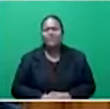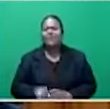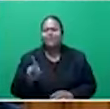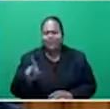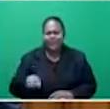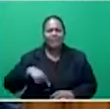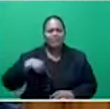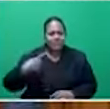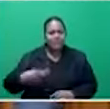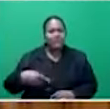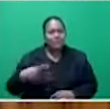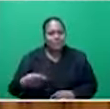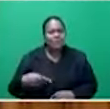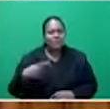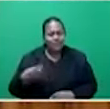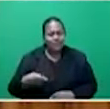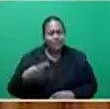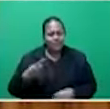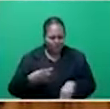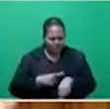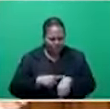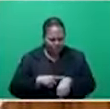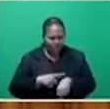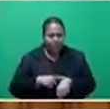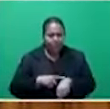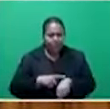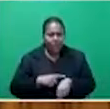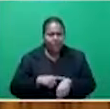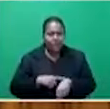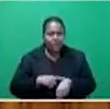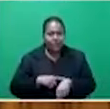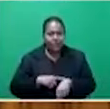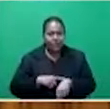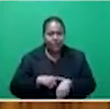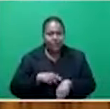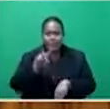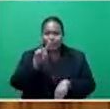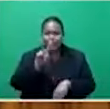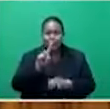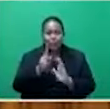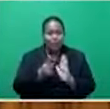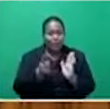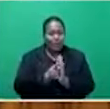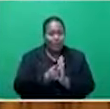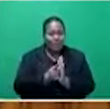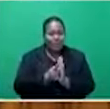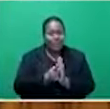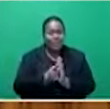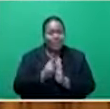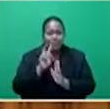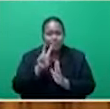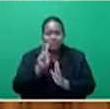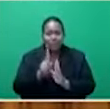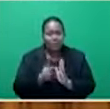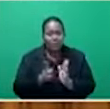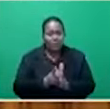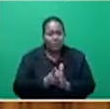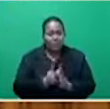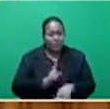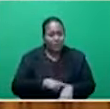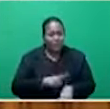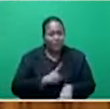and on for almost 2 hours, almost 2 hours, you